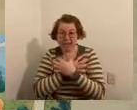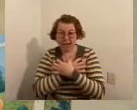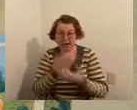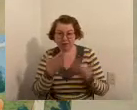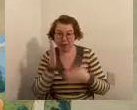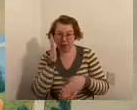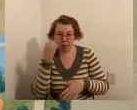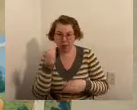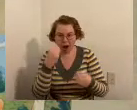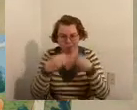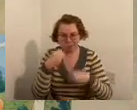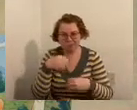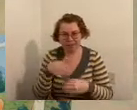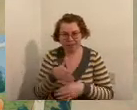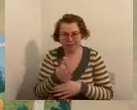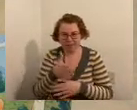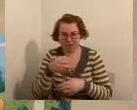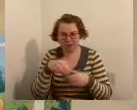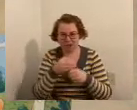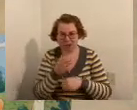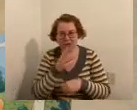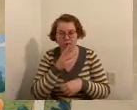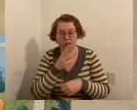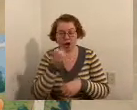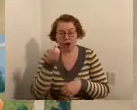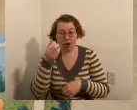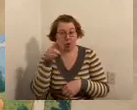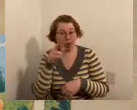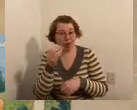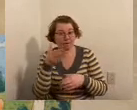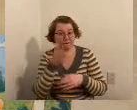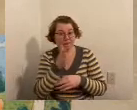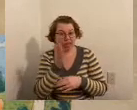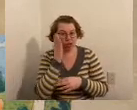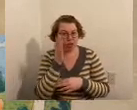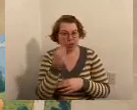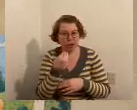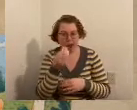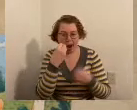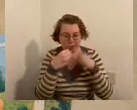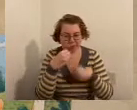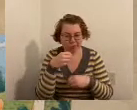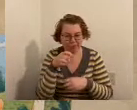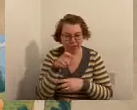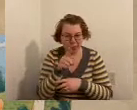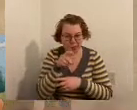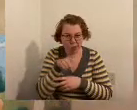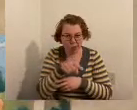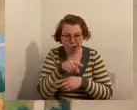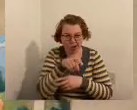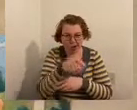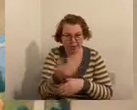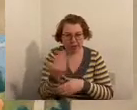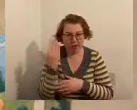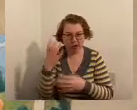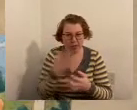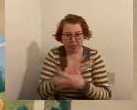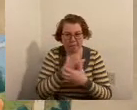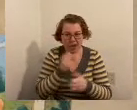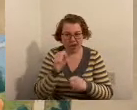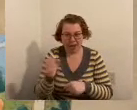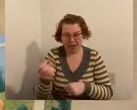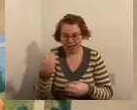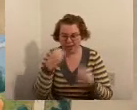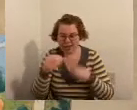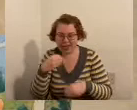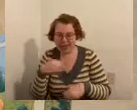some fish out of the water. Maybe the fish will eat worms before the bear gets them. All of these things are